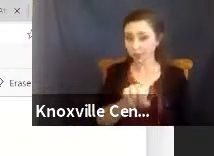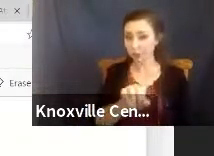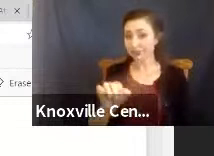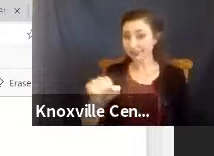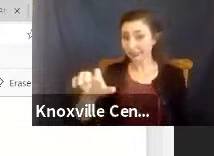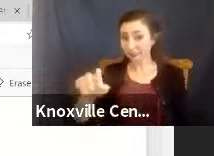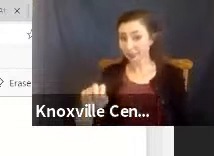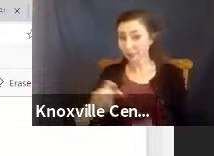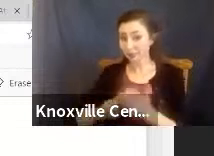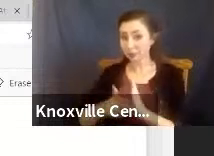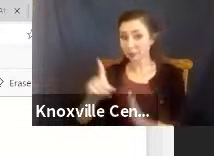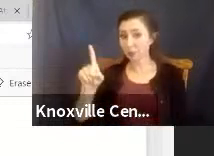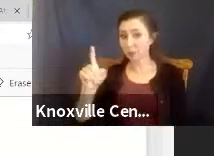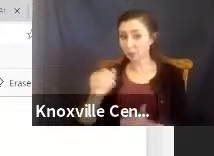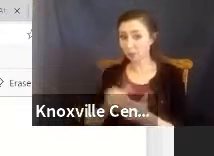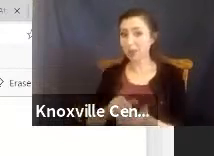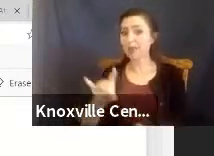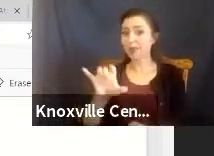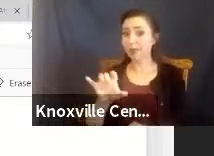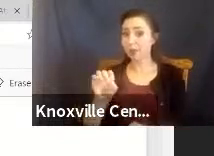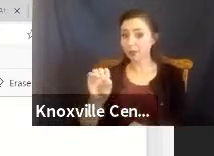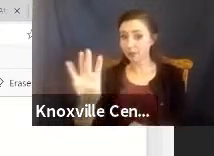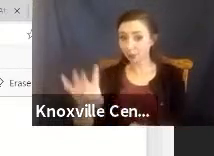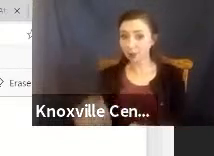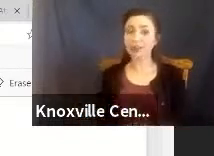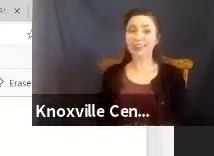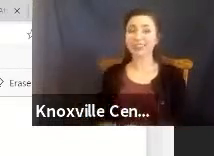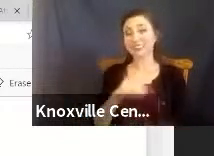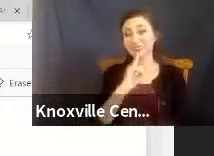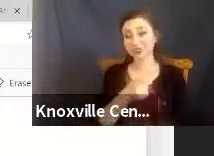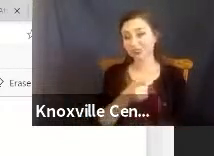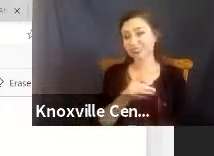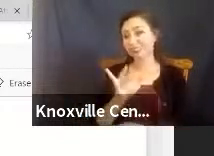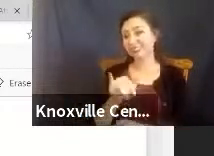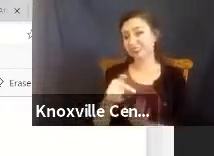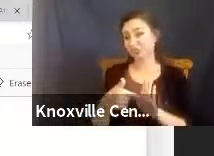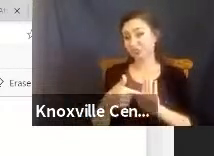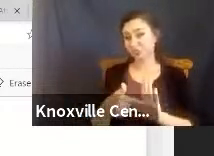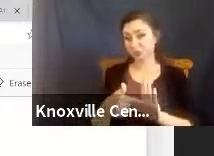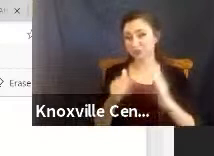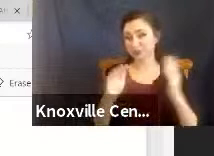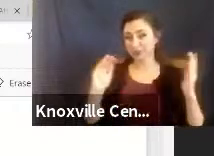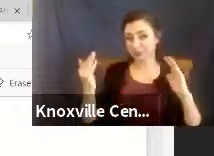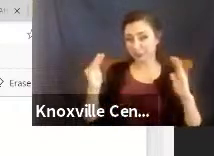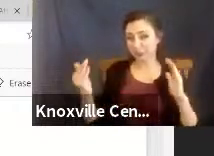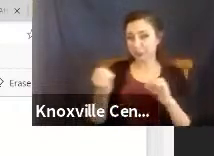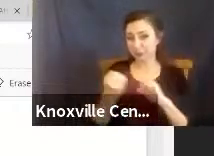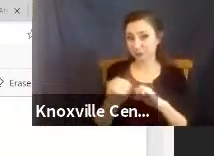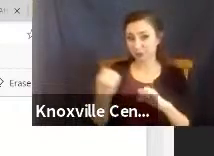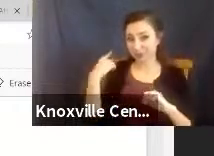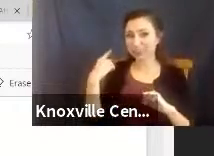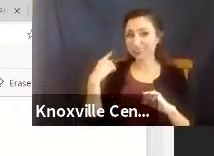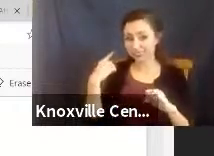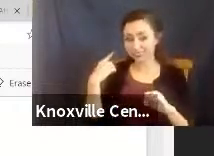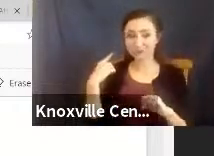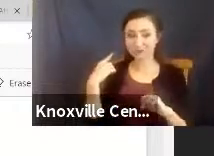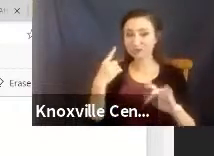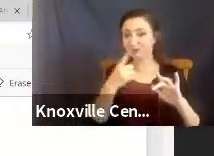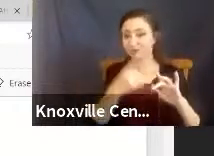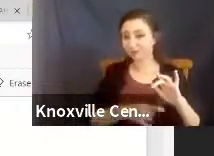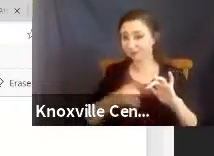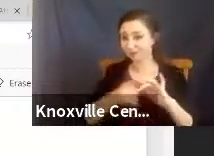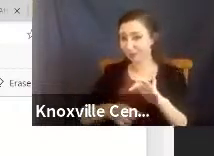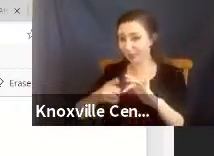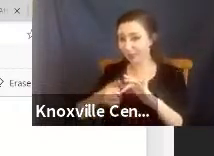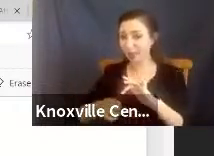these absences it really is a mirror image of last year, but the absences could